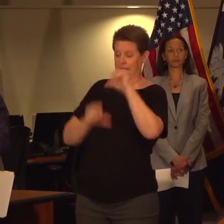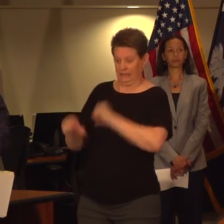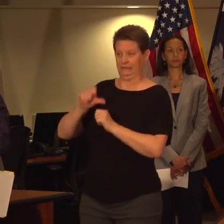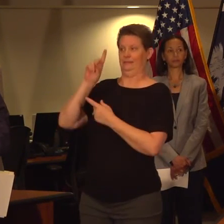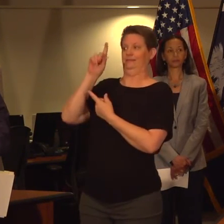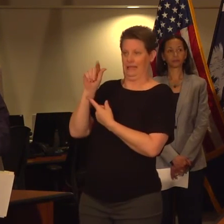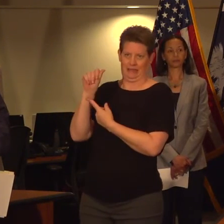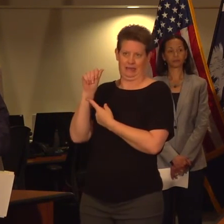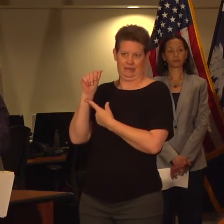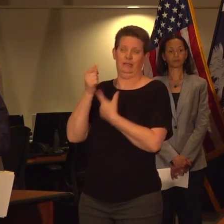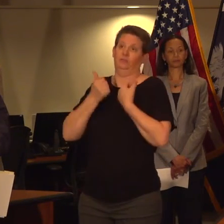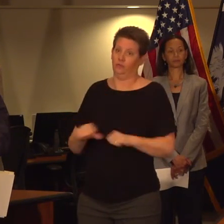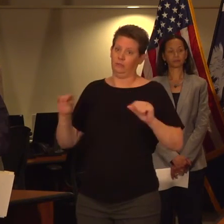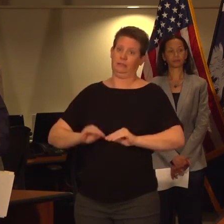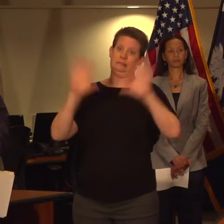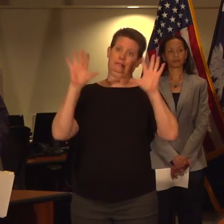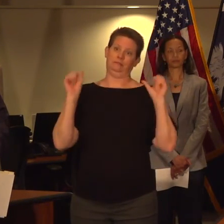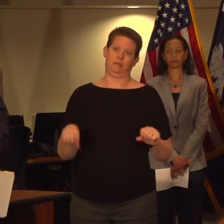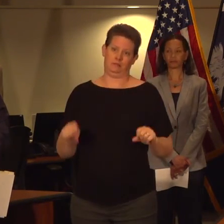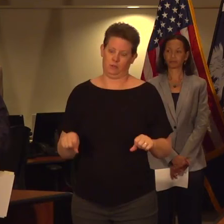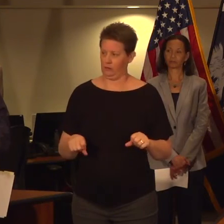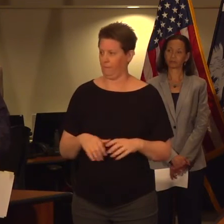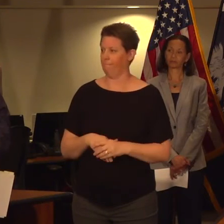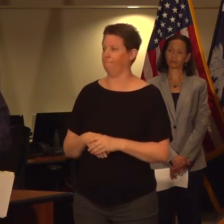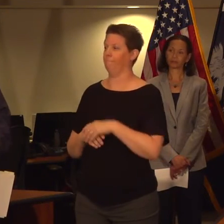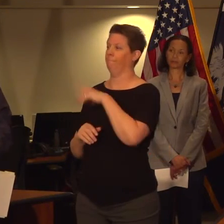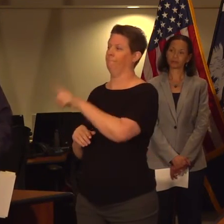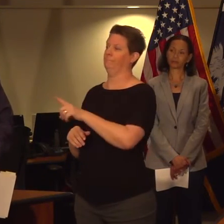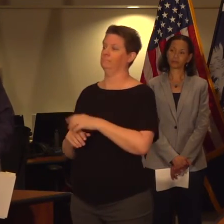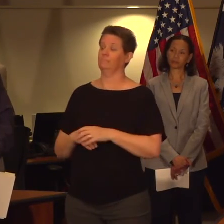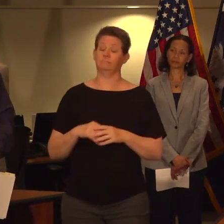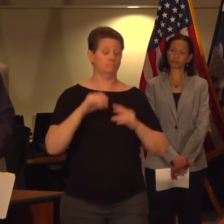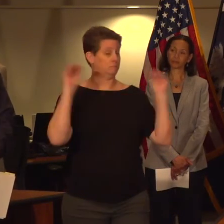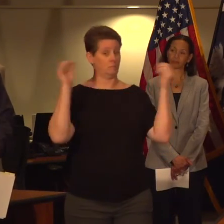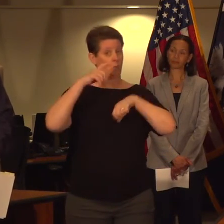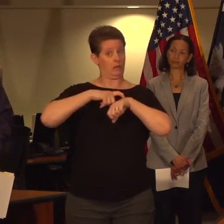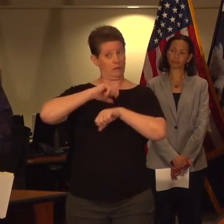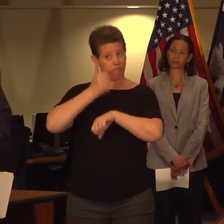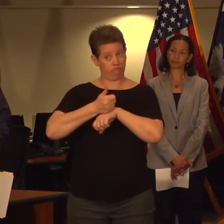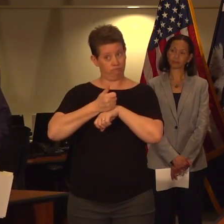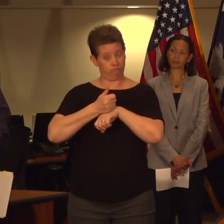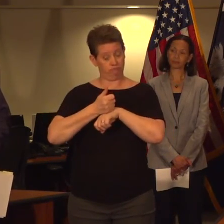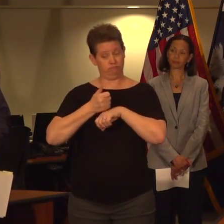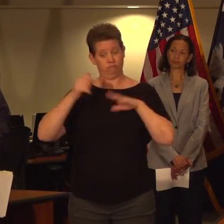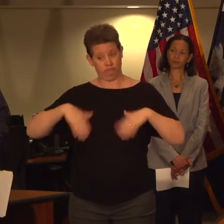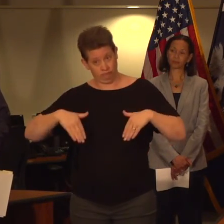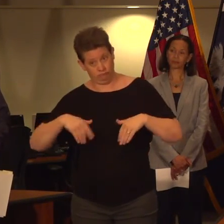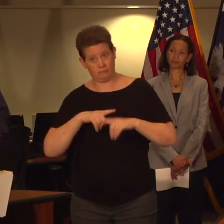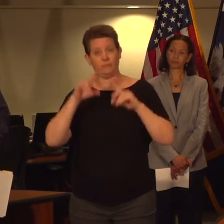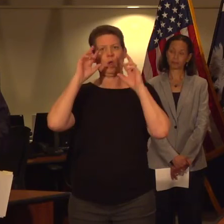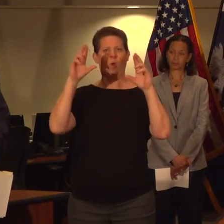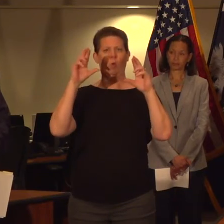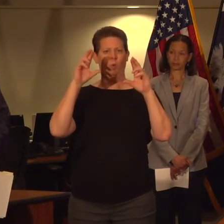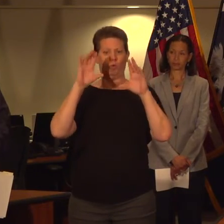and attempting to make it as clear as possible. Yes, ma'am. While there's no timeline, you have said that you hope that we're open for